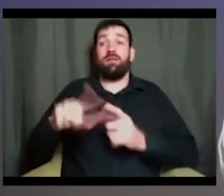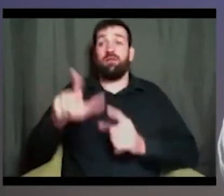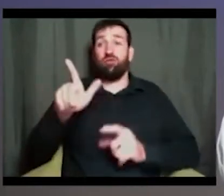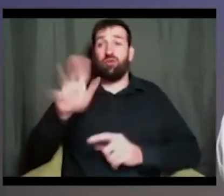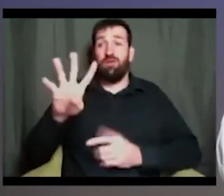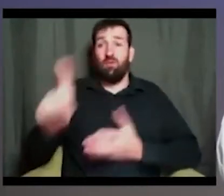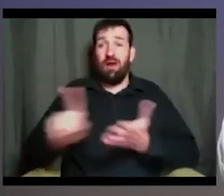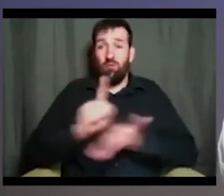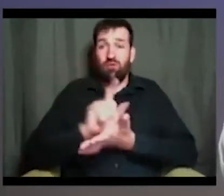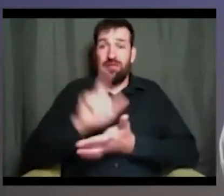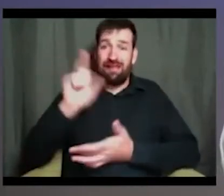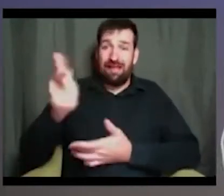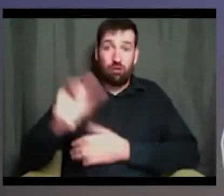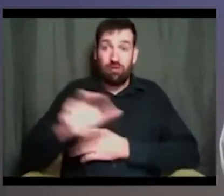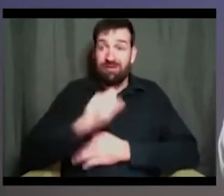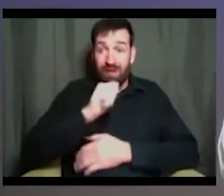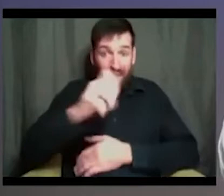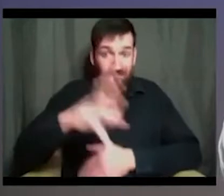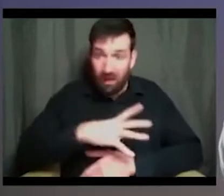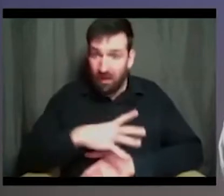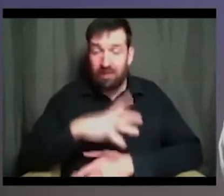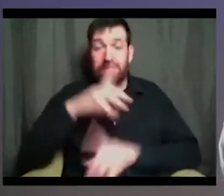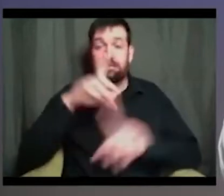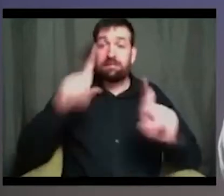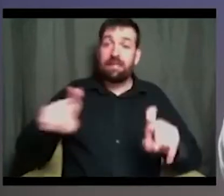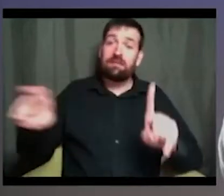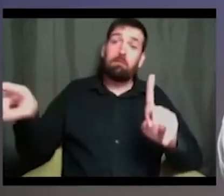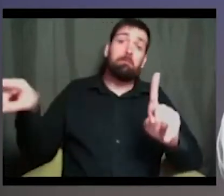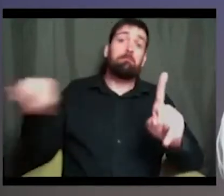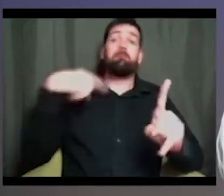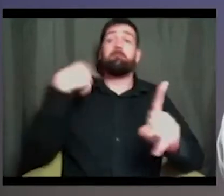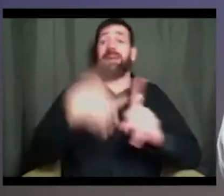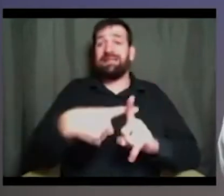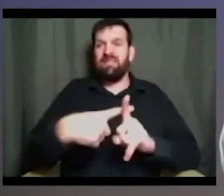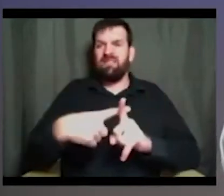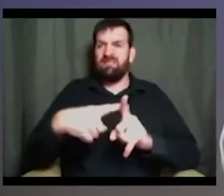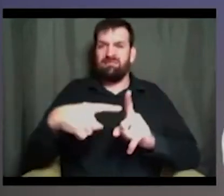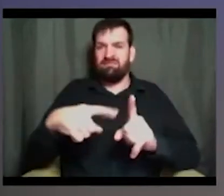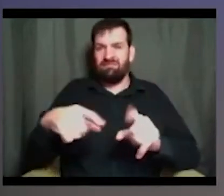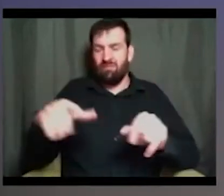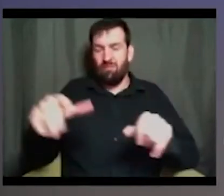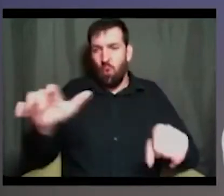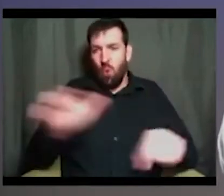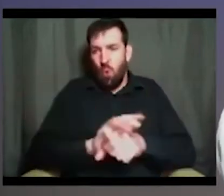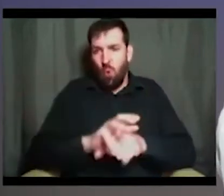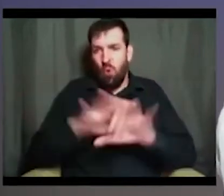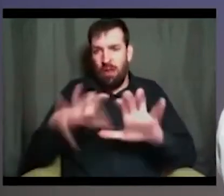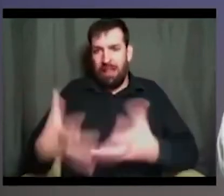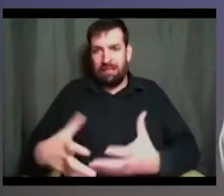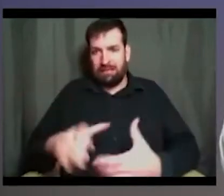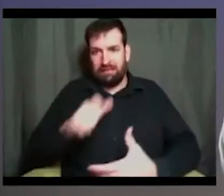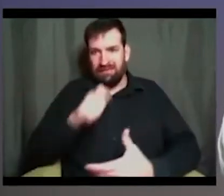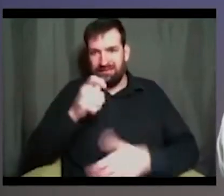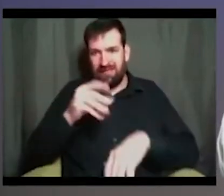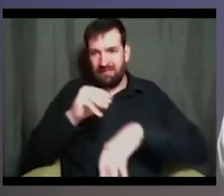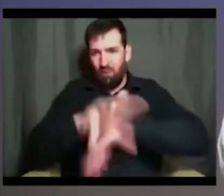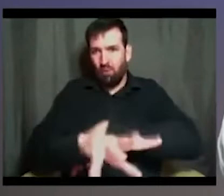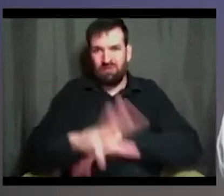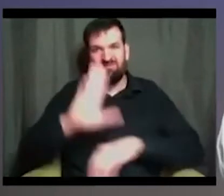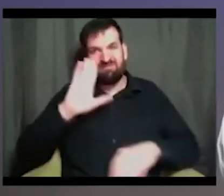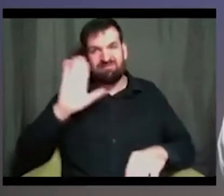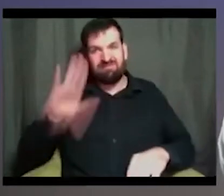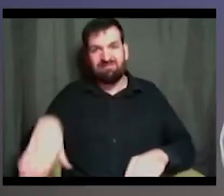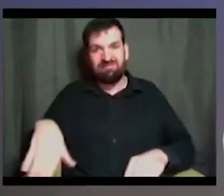gets tested and is positive, and the whole classroom hasn't necessarily been exposed, you now have a classroom who's probably going to be going into